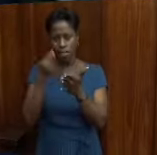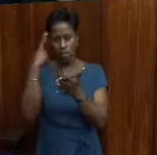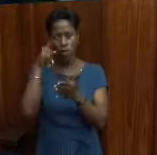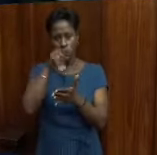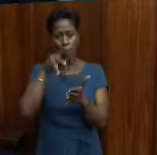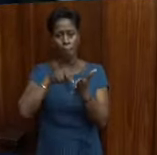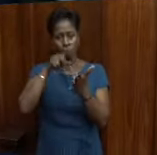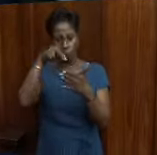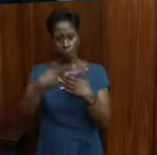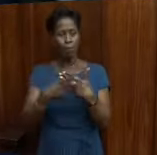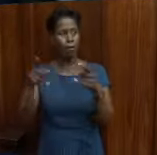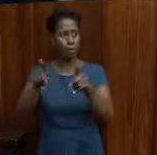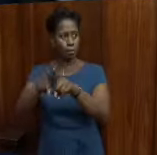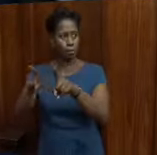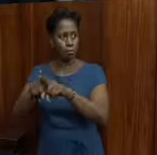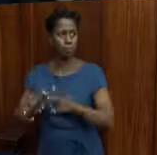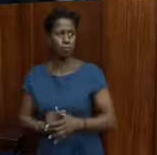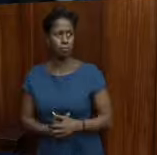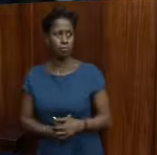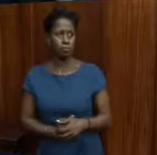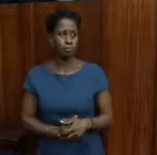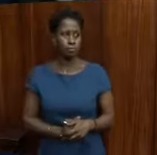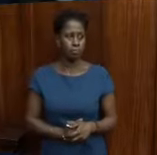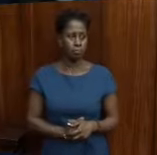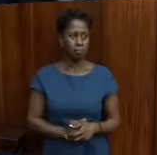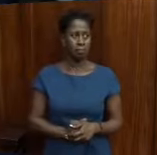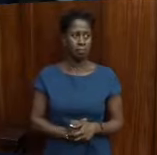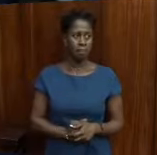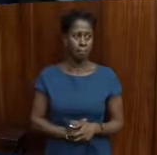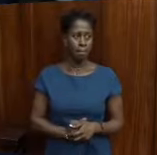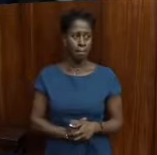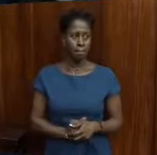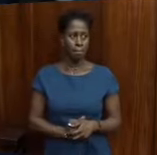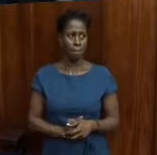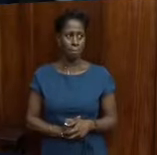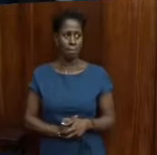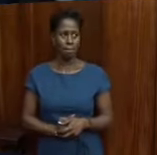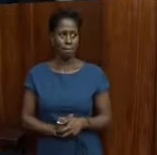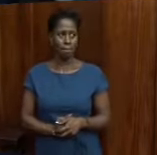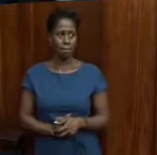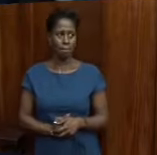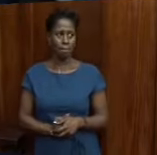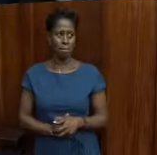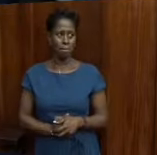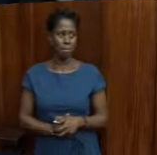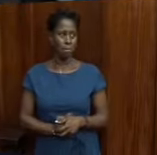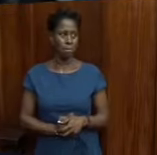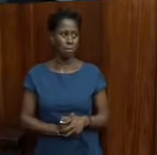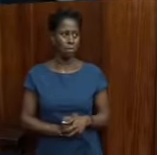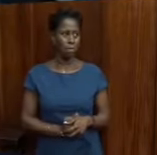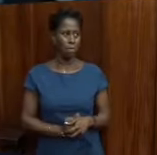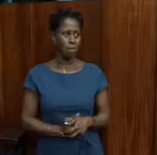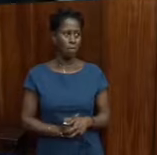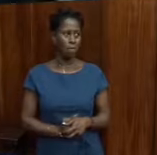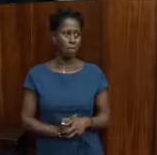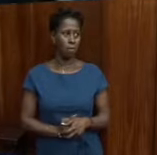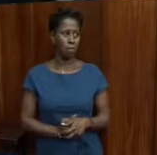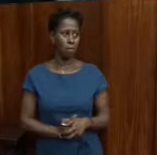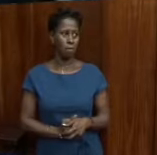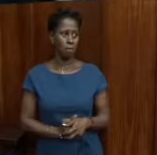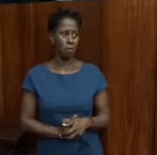Mr. Speaker, Invest in Lucia is also expected to be involved in the land rationalization in the south of the country.